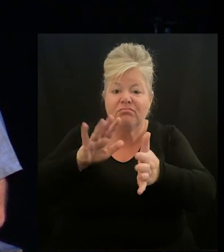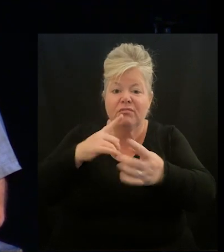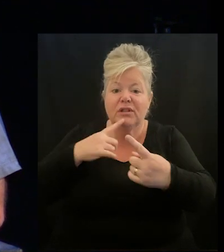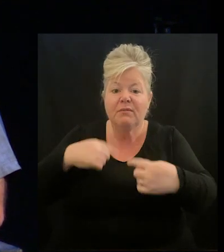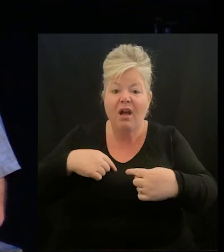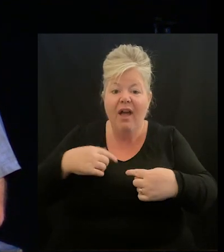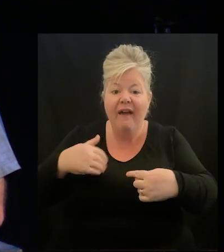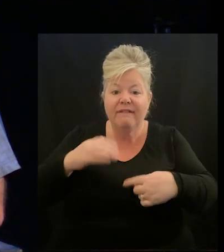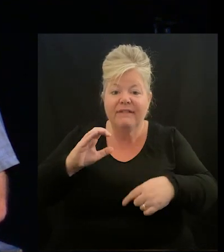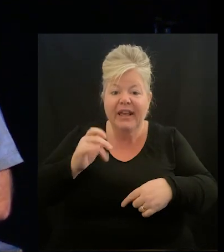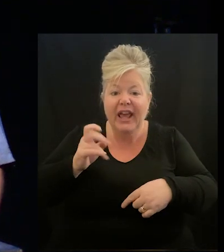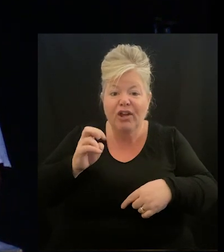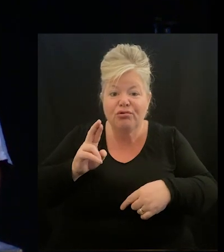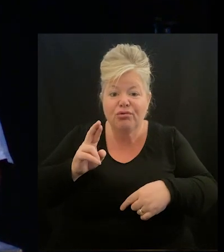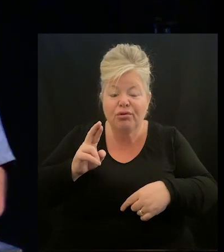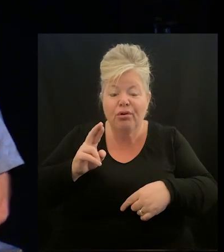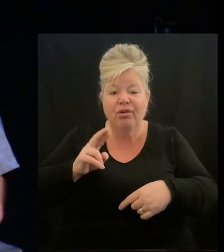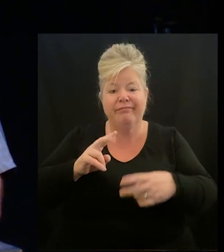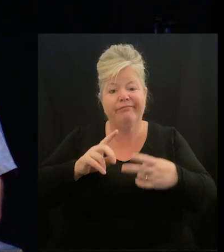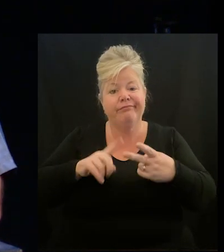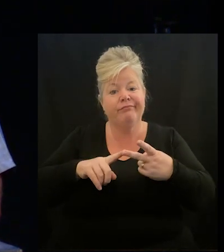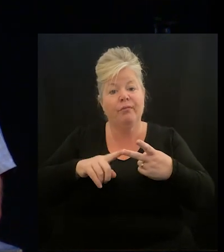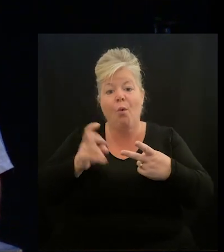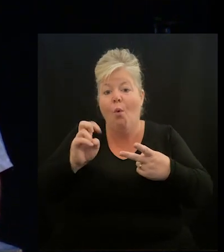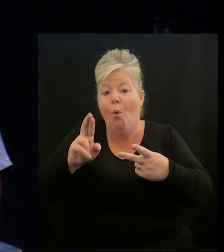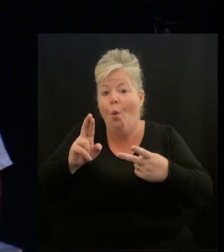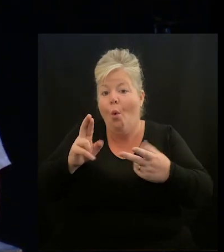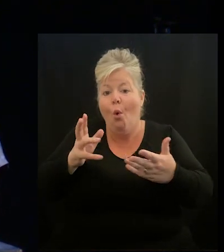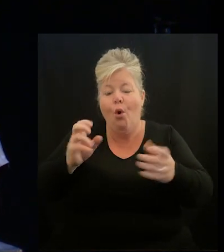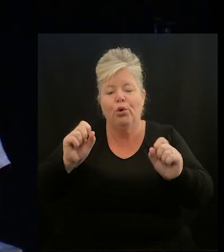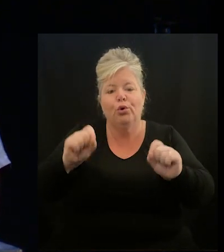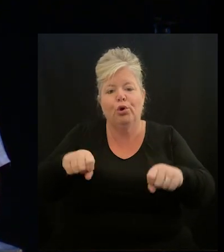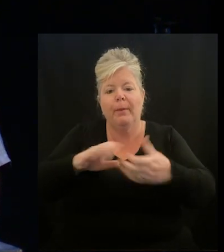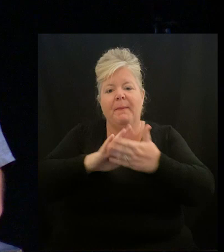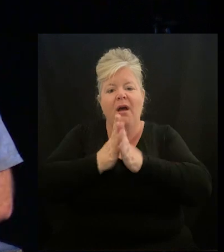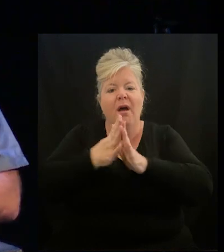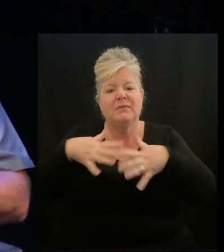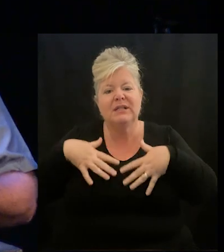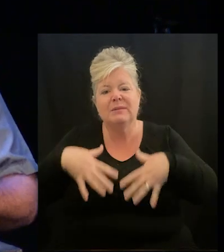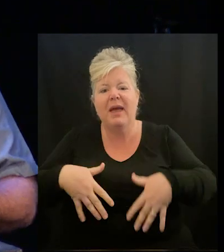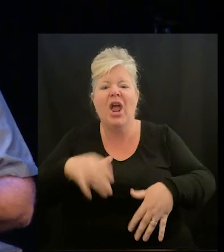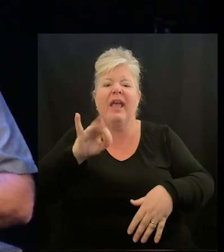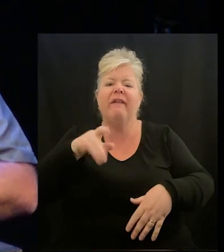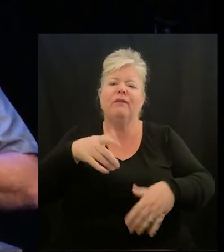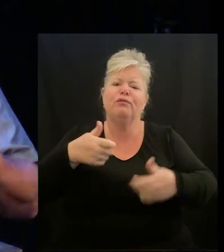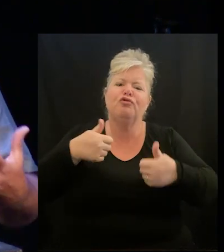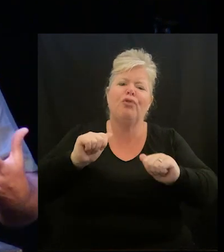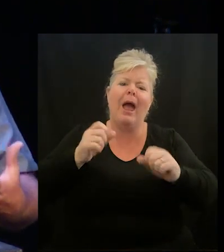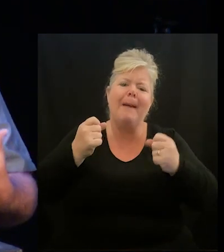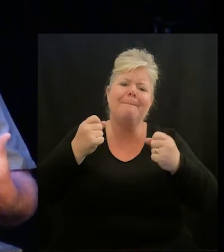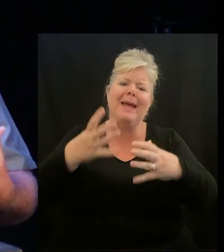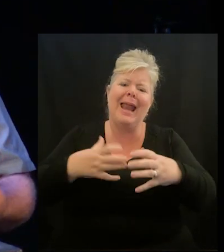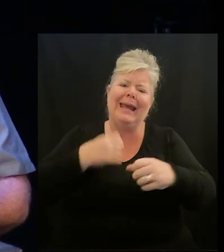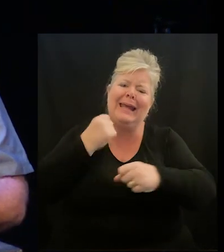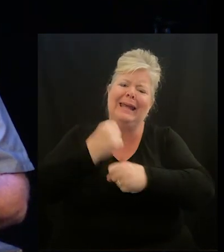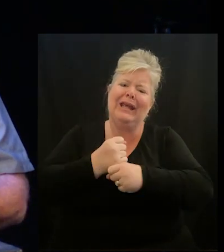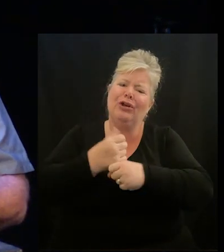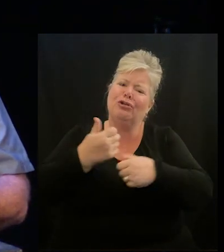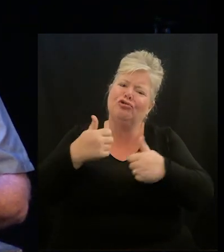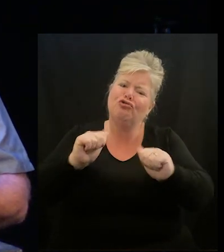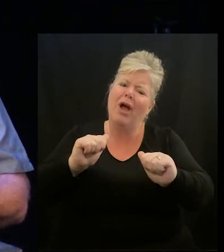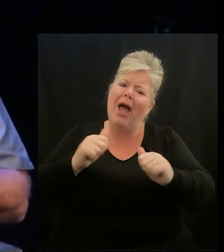up. Falling into despair can happen when you've tried for years to get